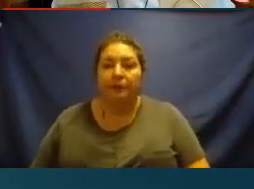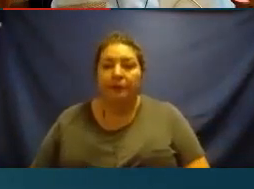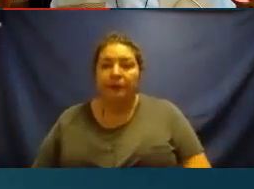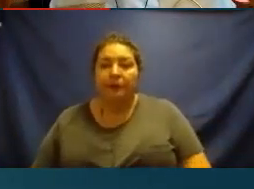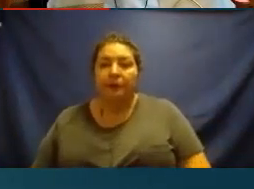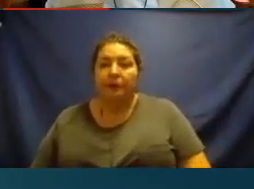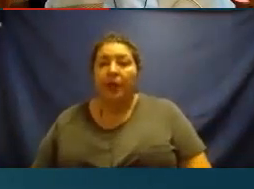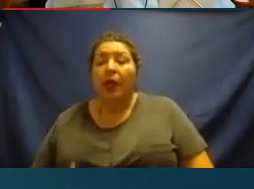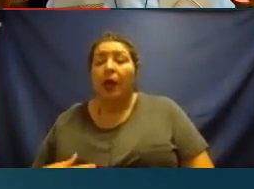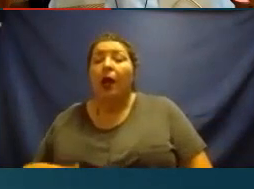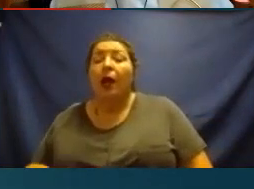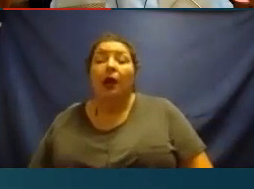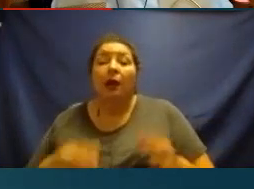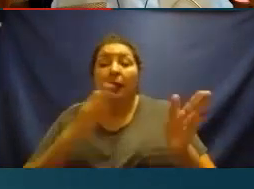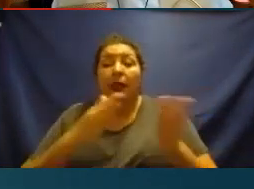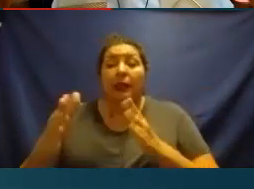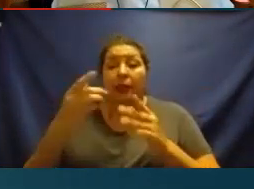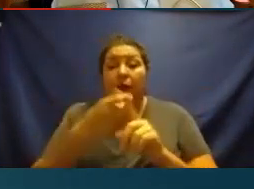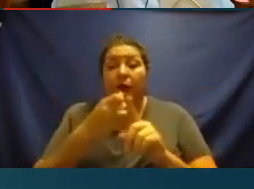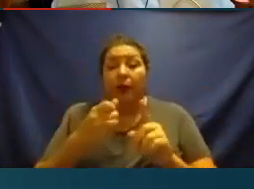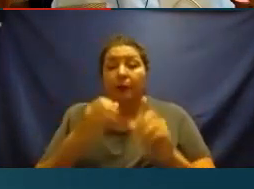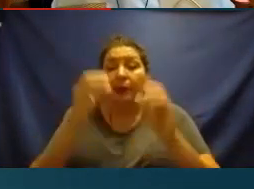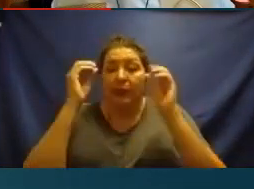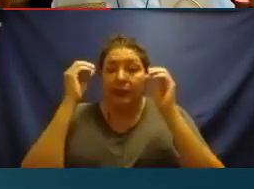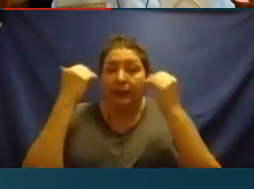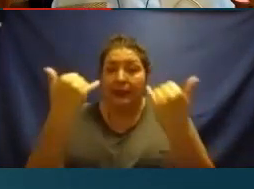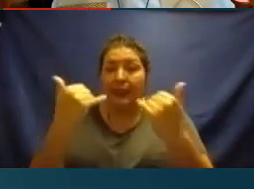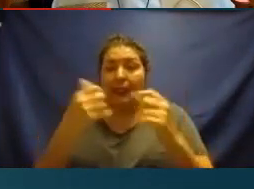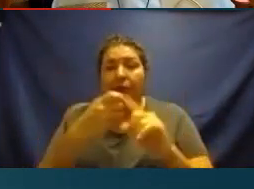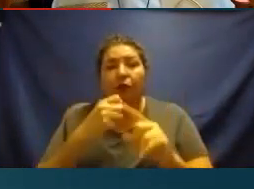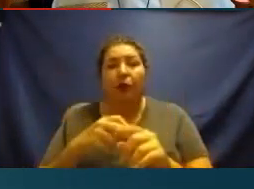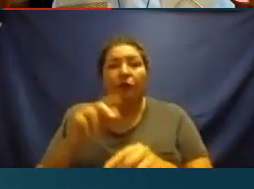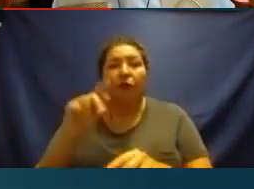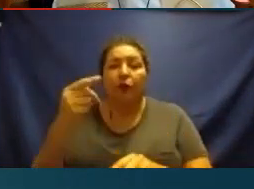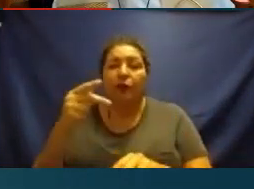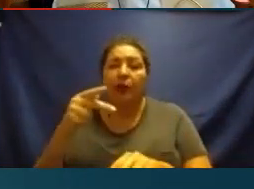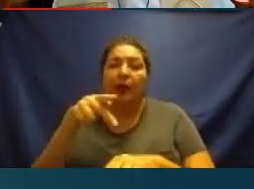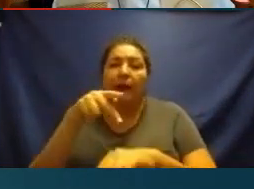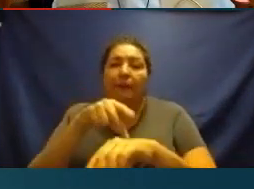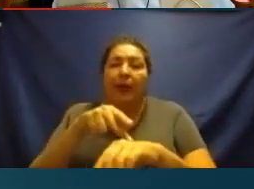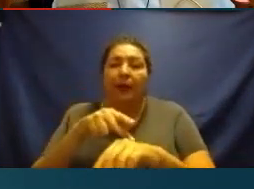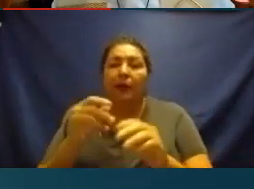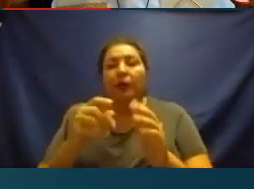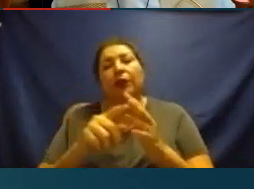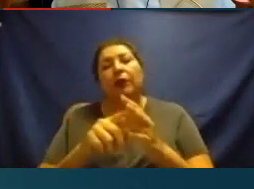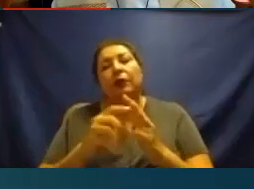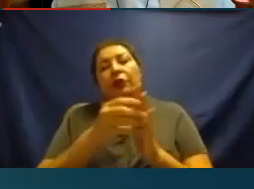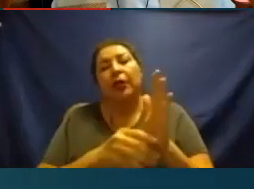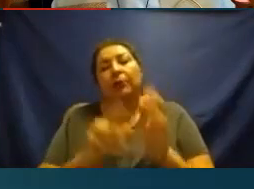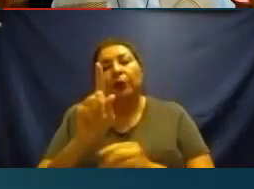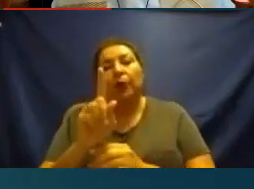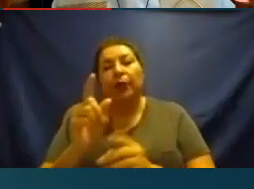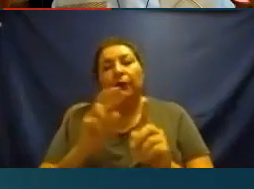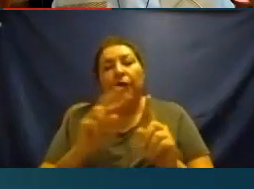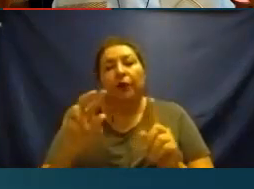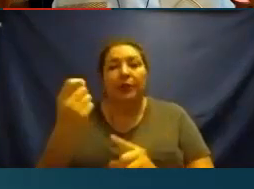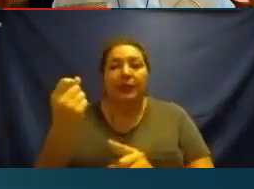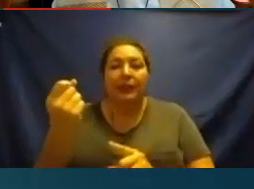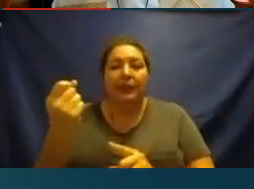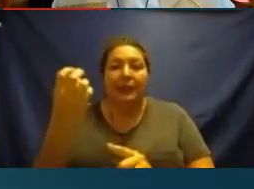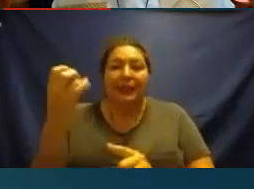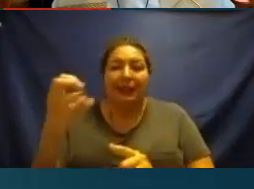Our epistle lesson for today comes from the book of 1 Peter, beginning in chapter 1 at verse 17. "And if